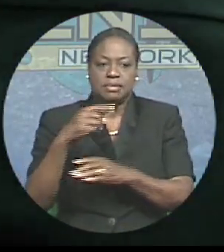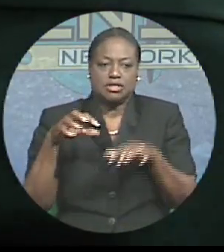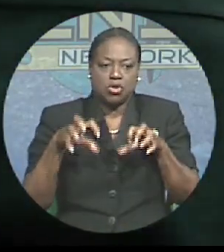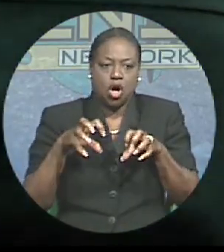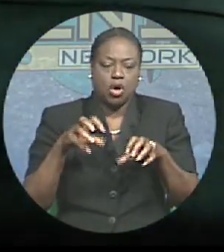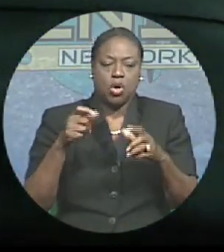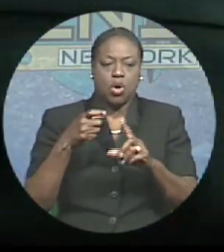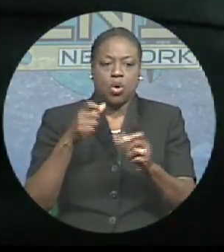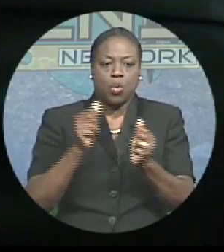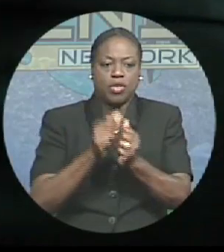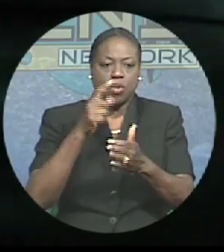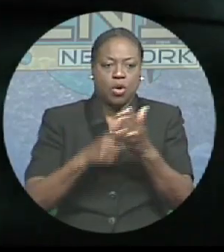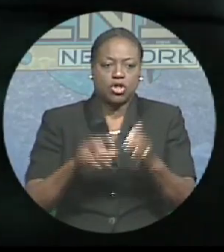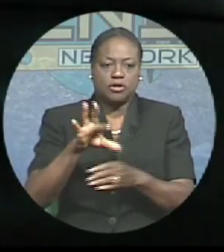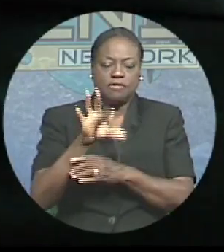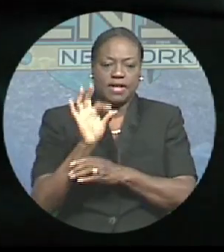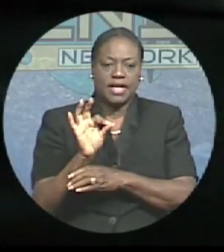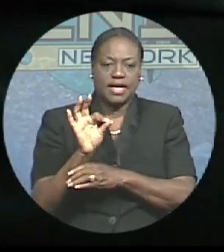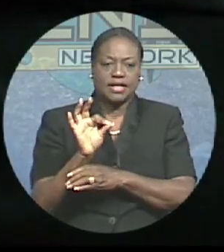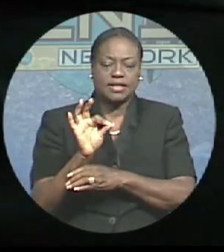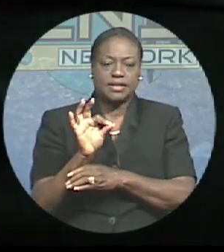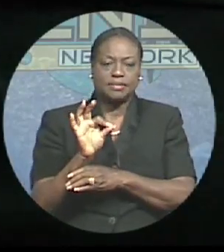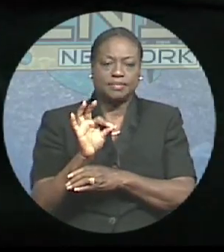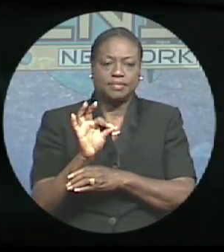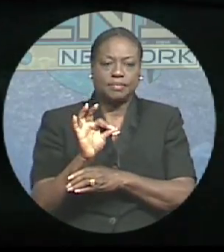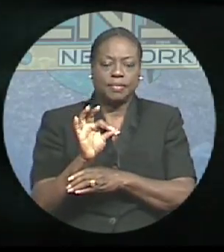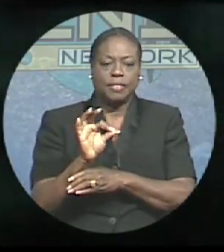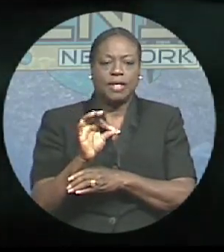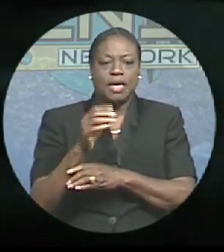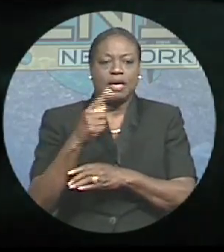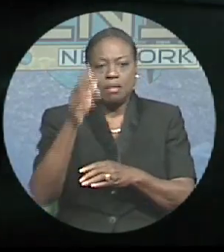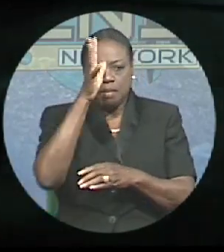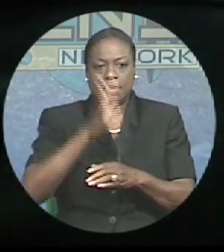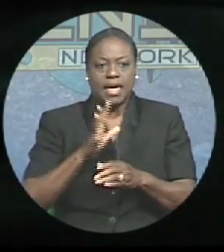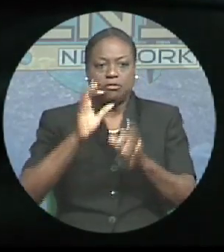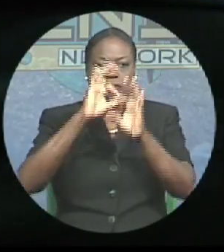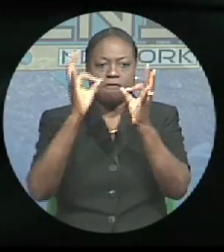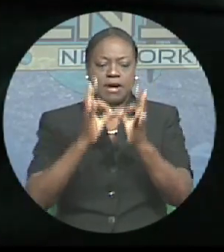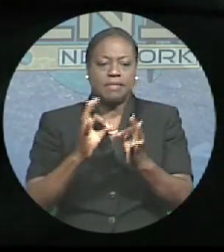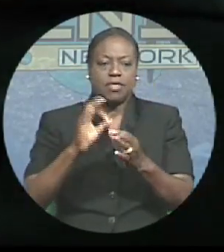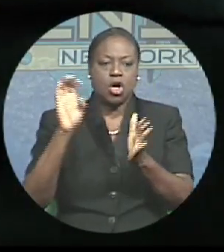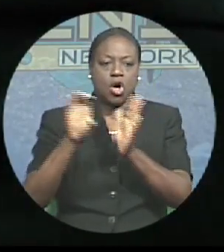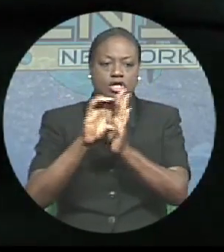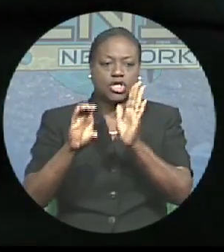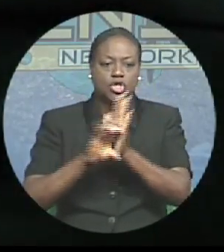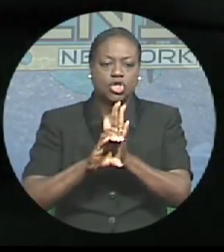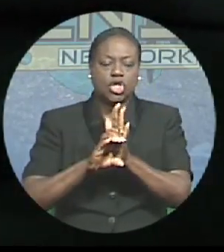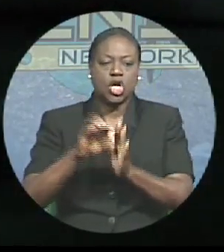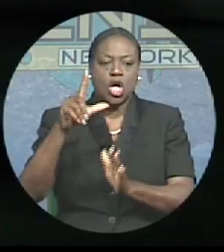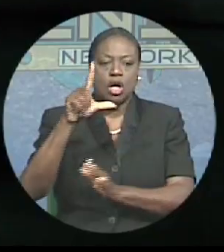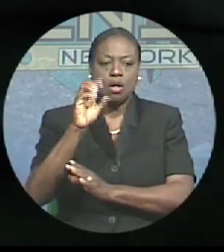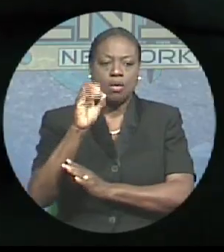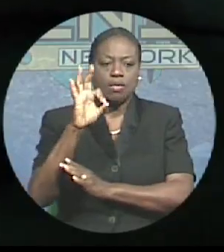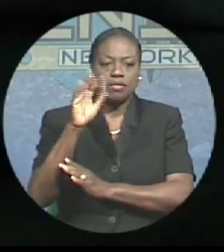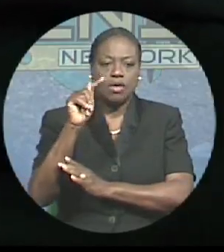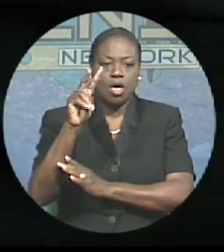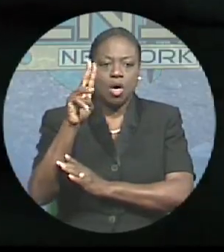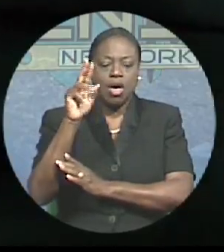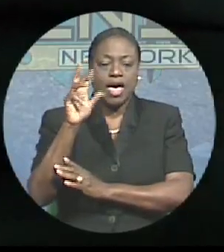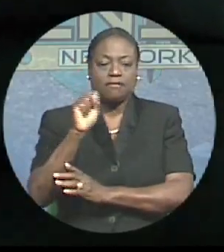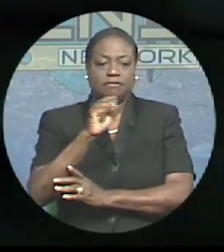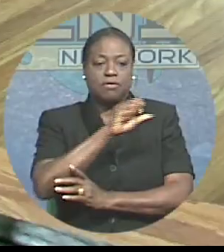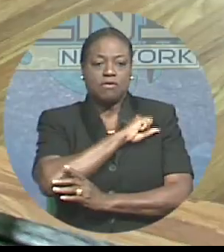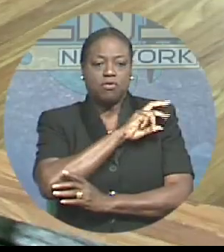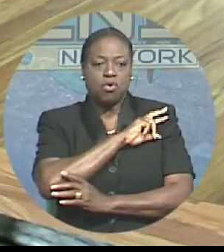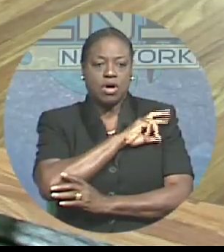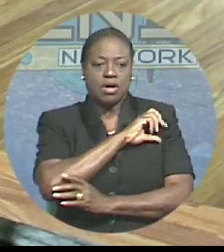findings. Former Works Minister and a framer of the Constitution, Loftus Roker, is concerned and says unless something is done